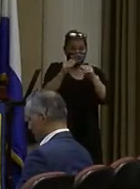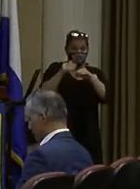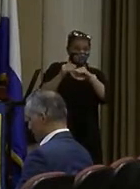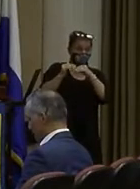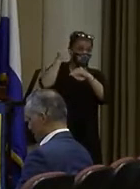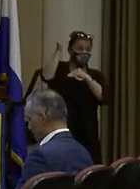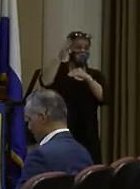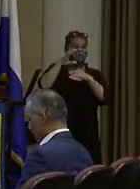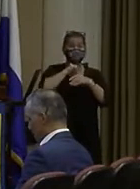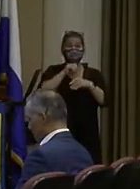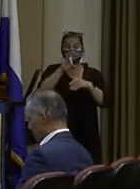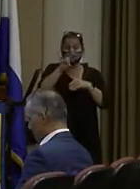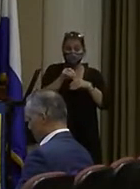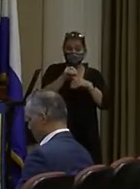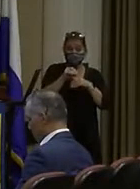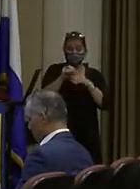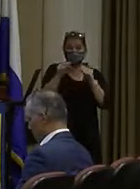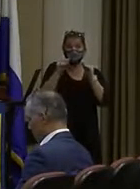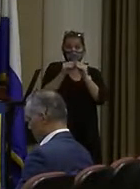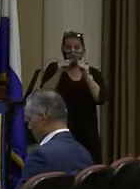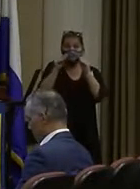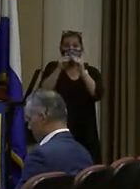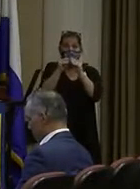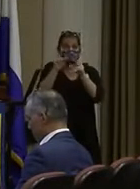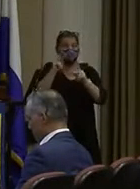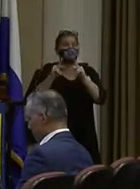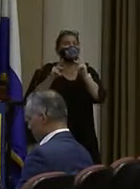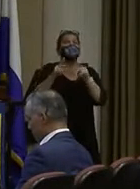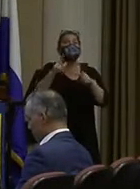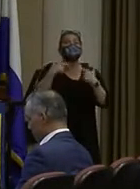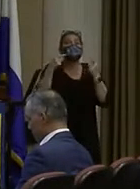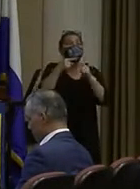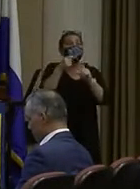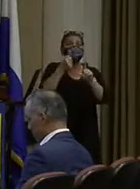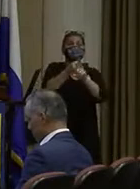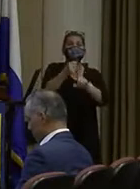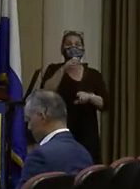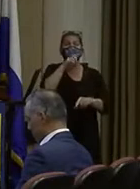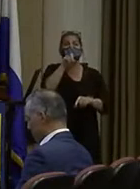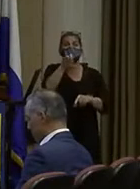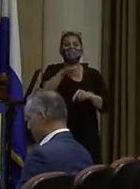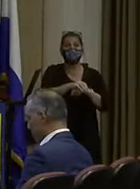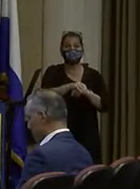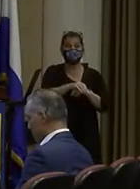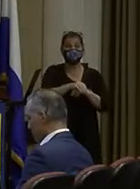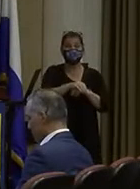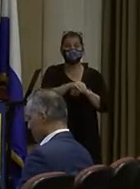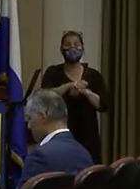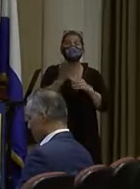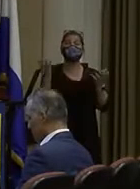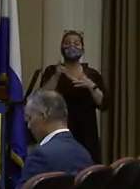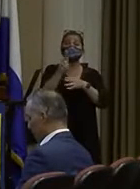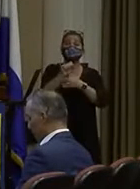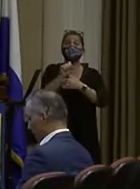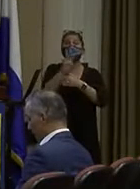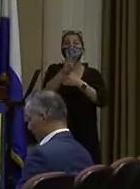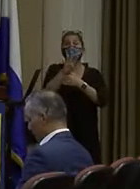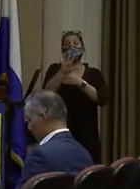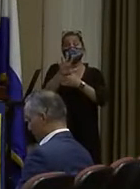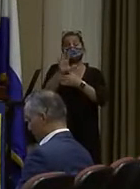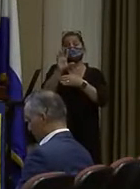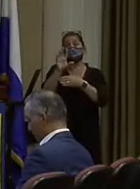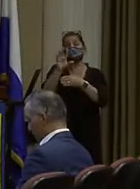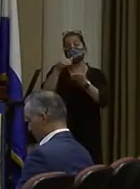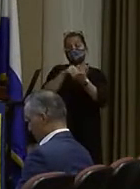80 worldwide, and more people are living to be 100. Here in the US, approximately 45 million Americans are